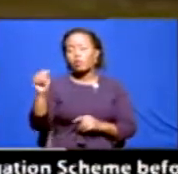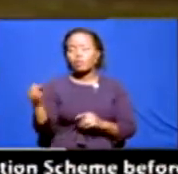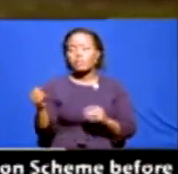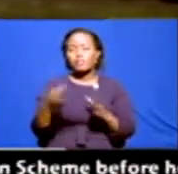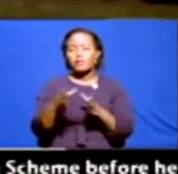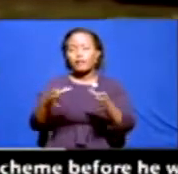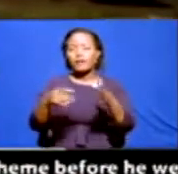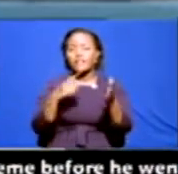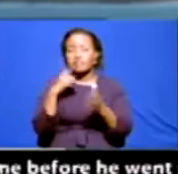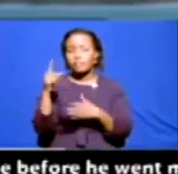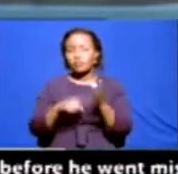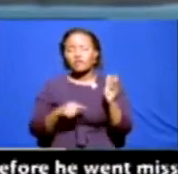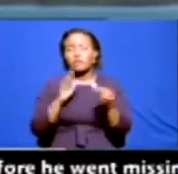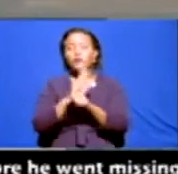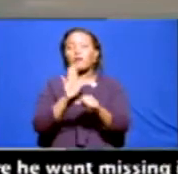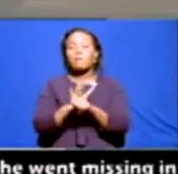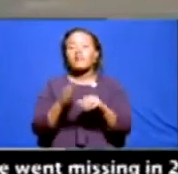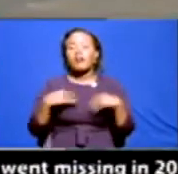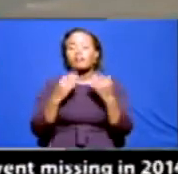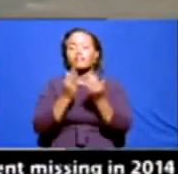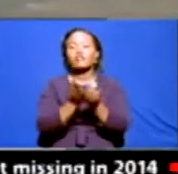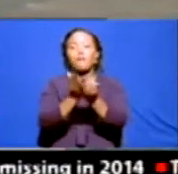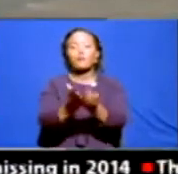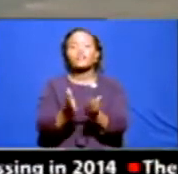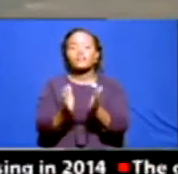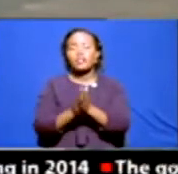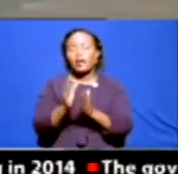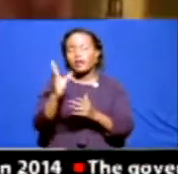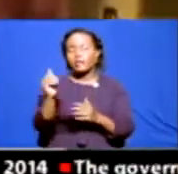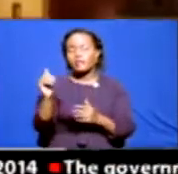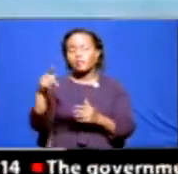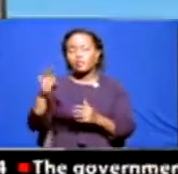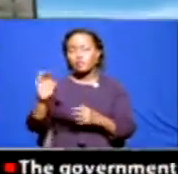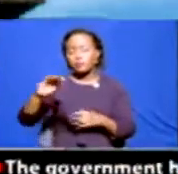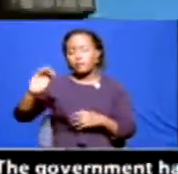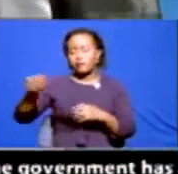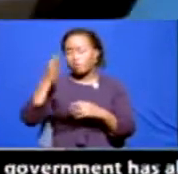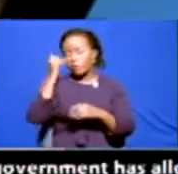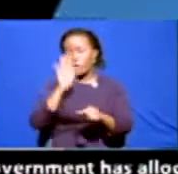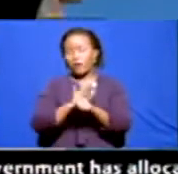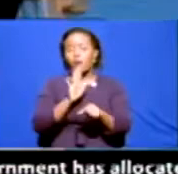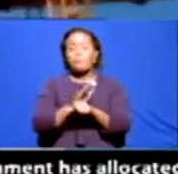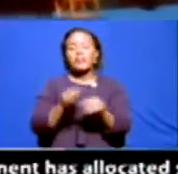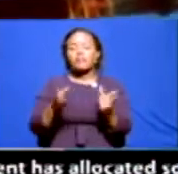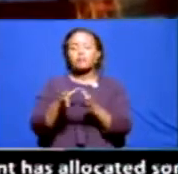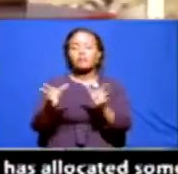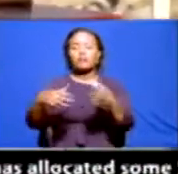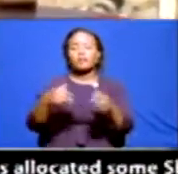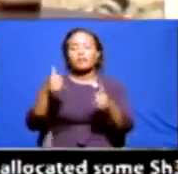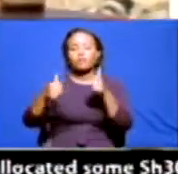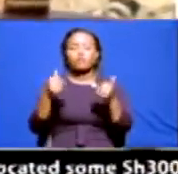the ports of Durban, Port Elizabeth and Cape Town because of security intrusion and sabotage that accompanied the recent upheavals in the